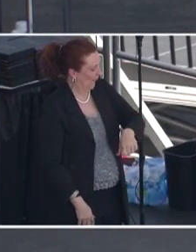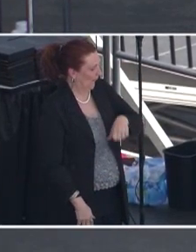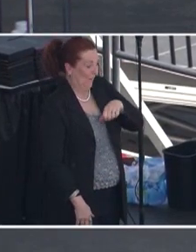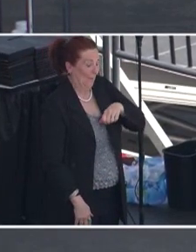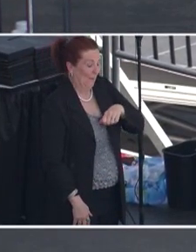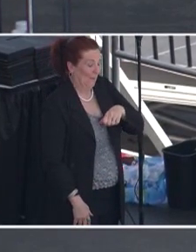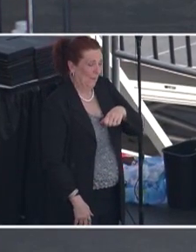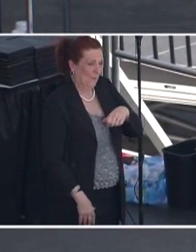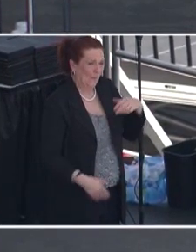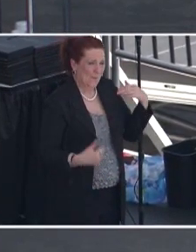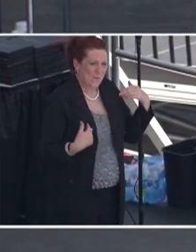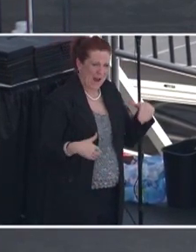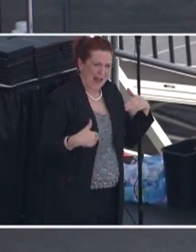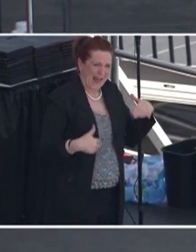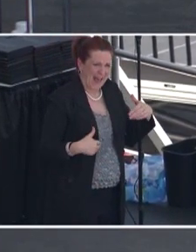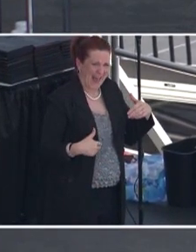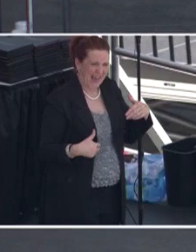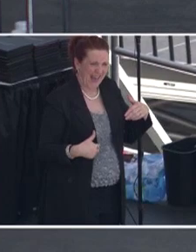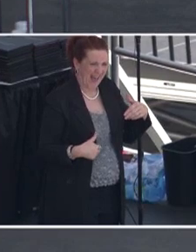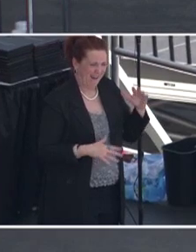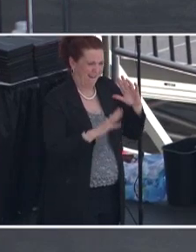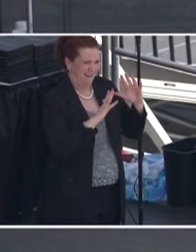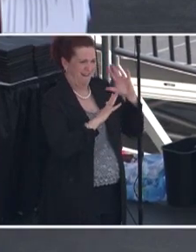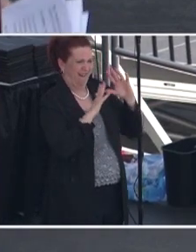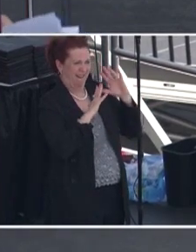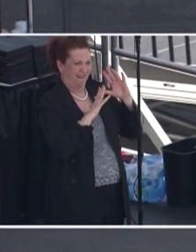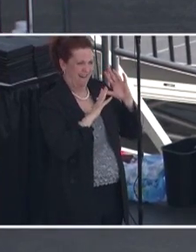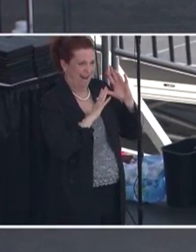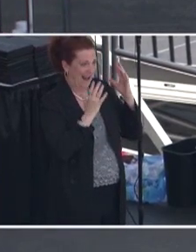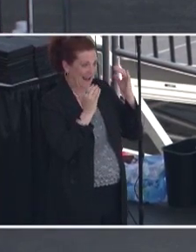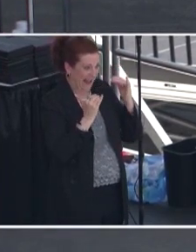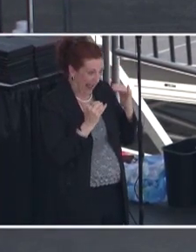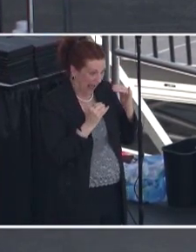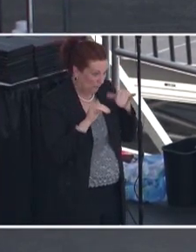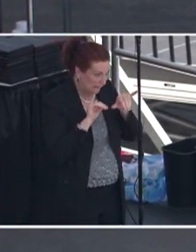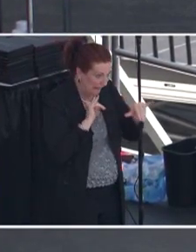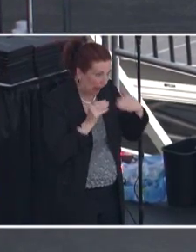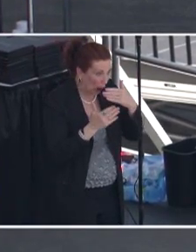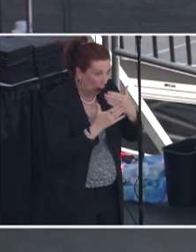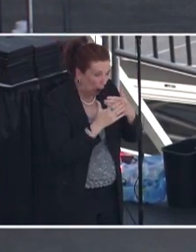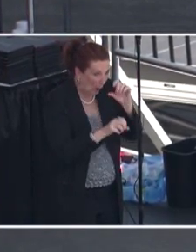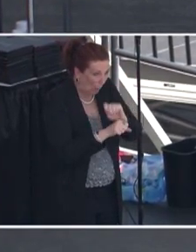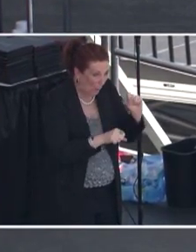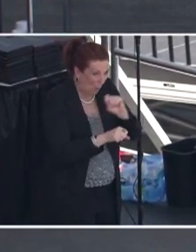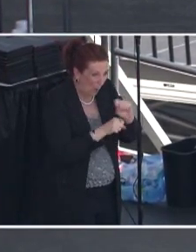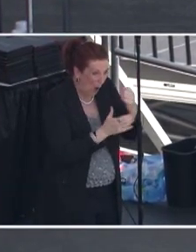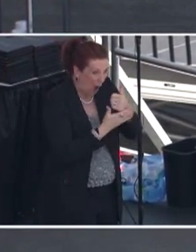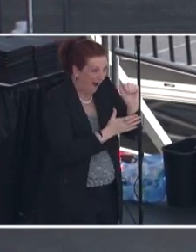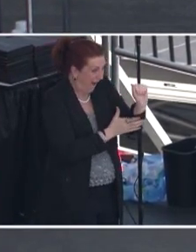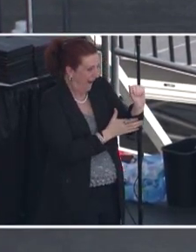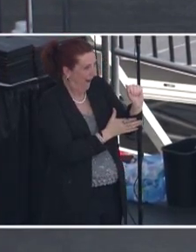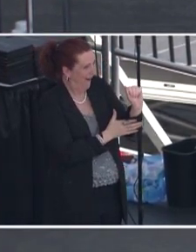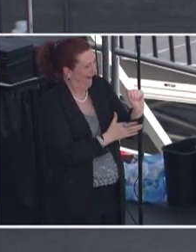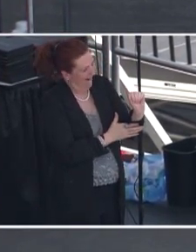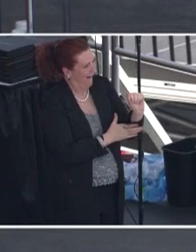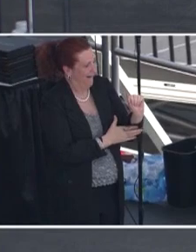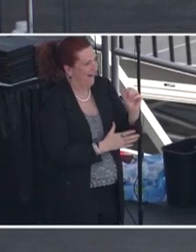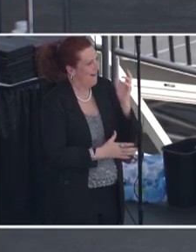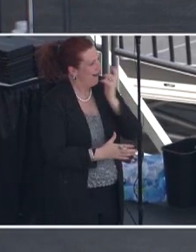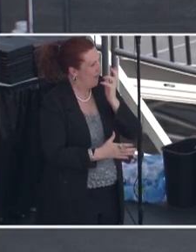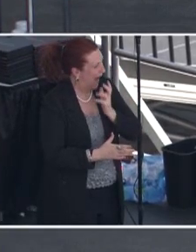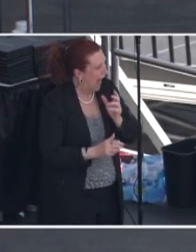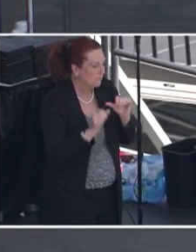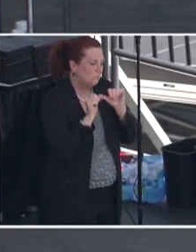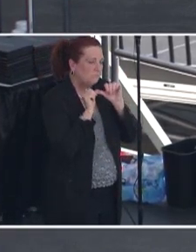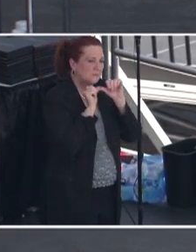of these years, I could still do well in my studies. I continue to register for one class